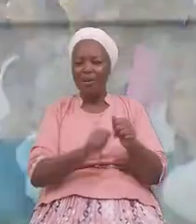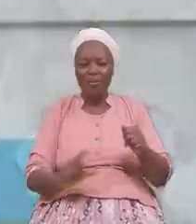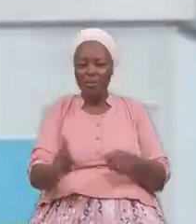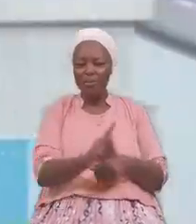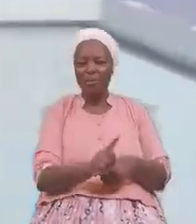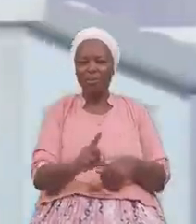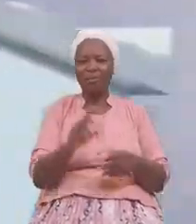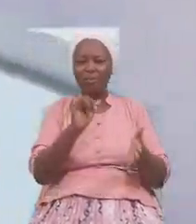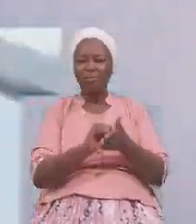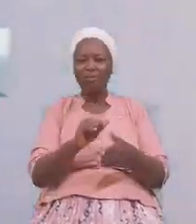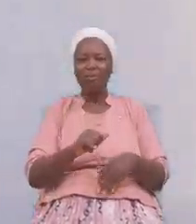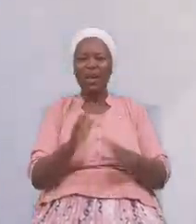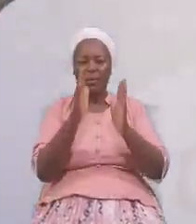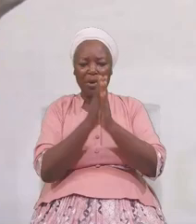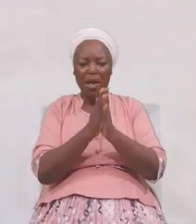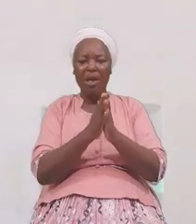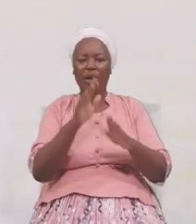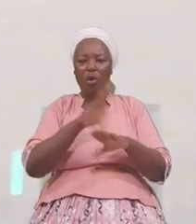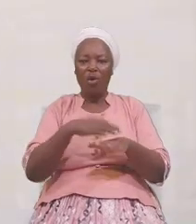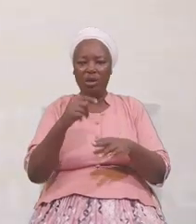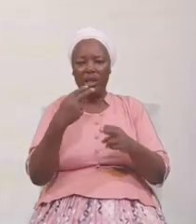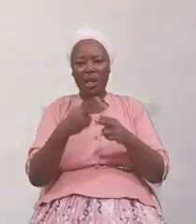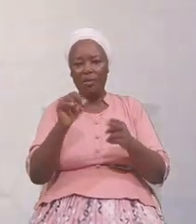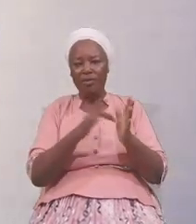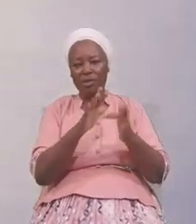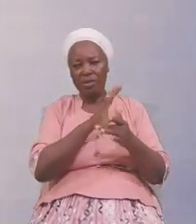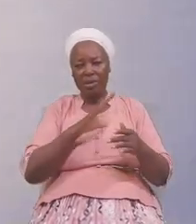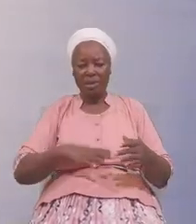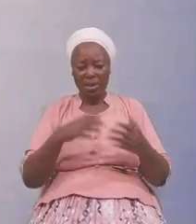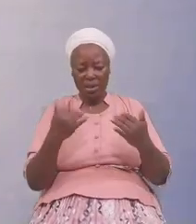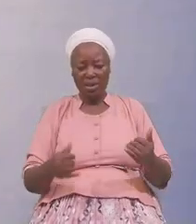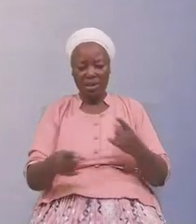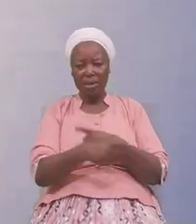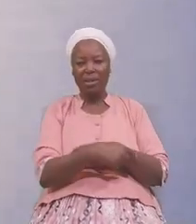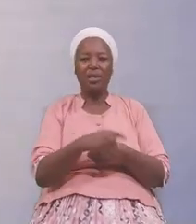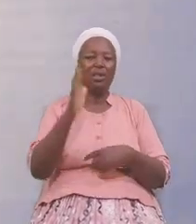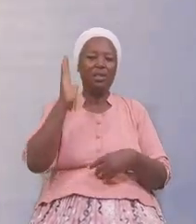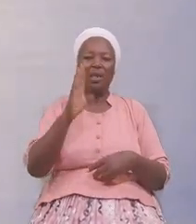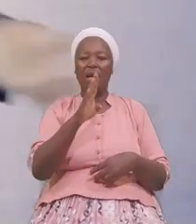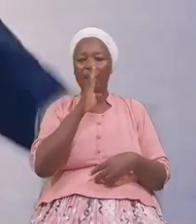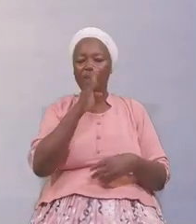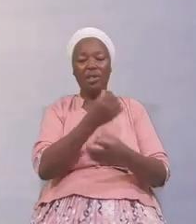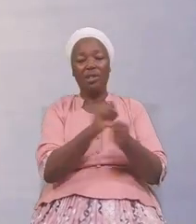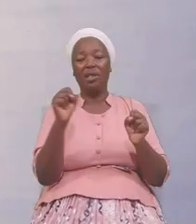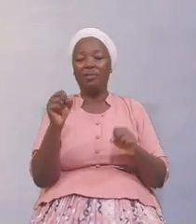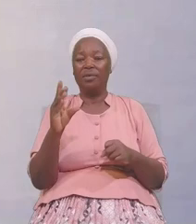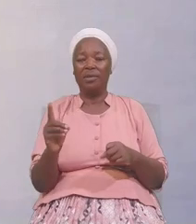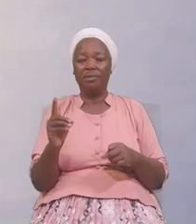Everyone that calls on the name of the Lord shall be